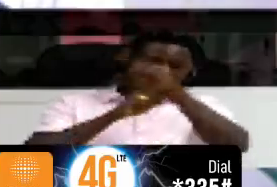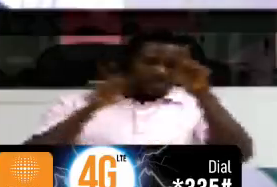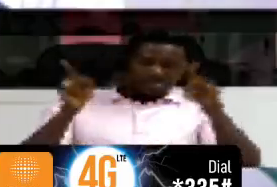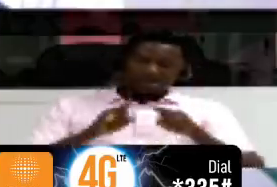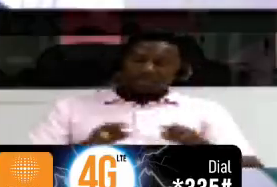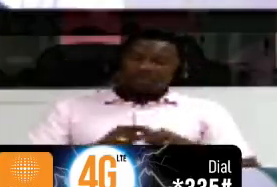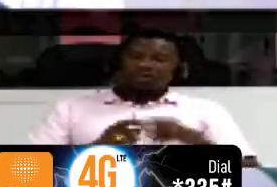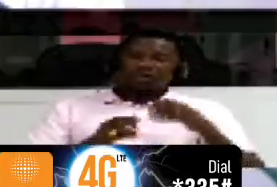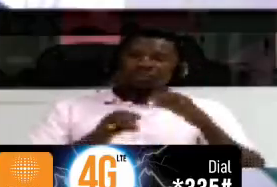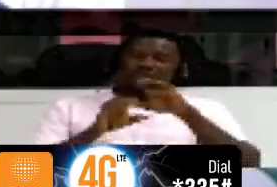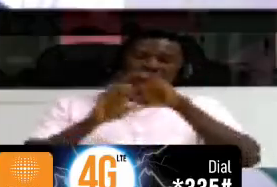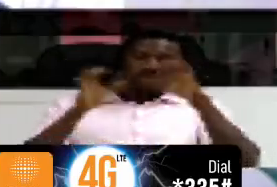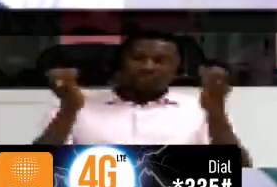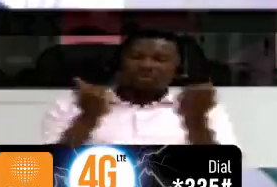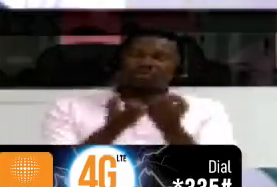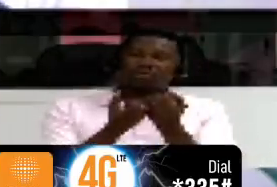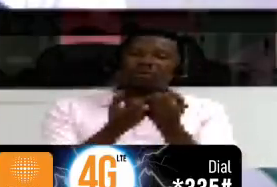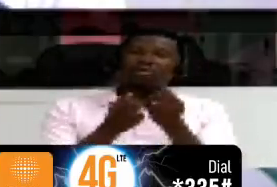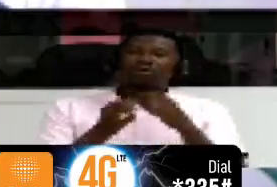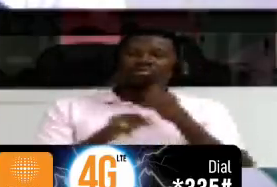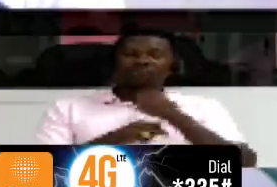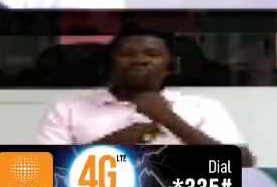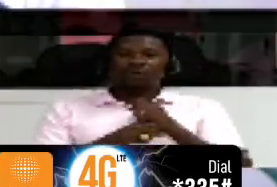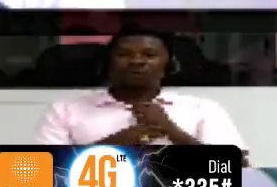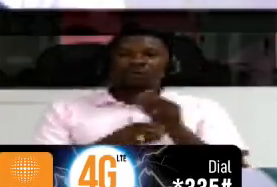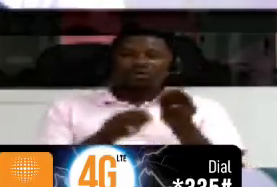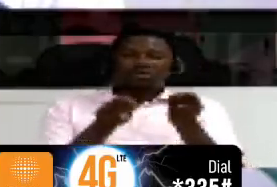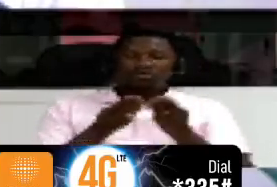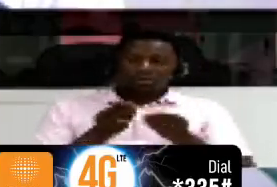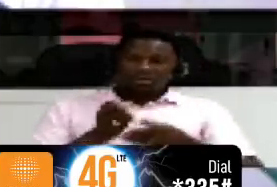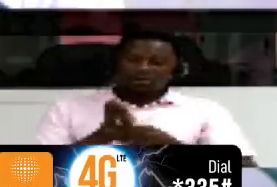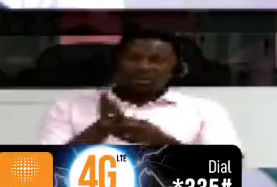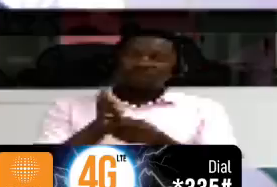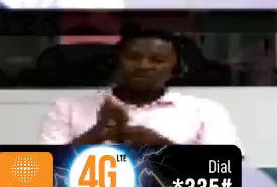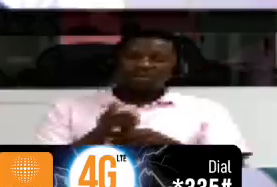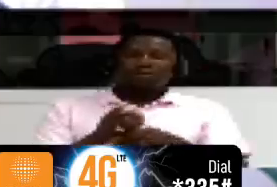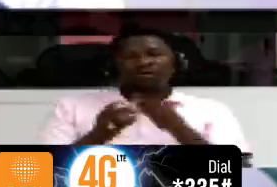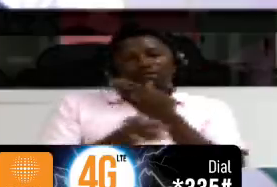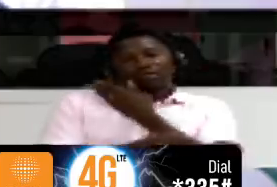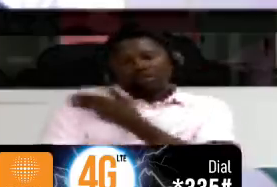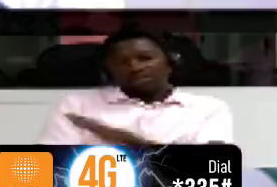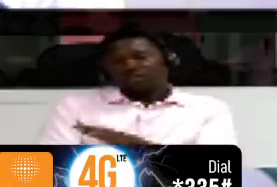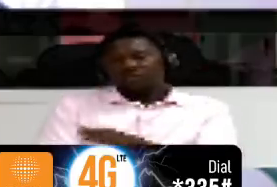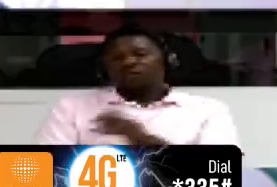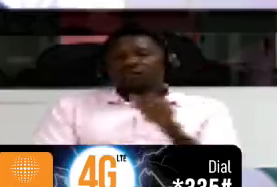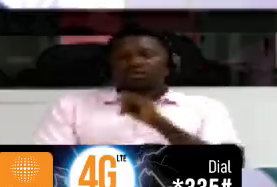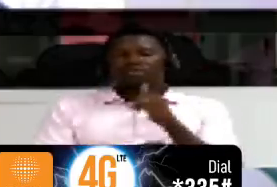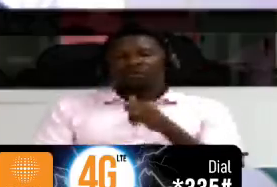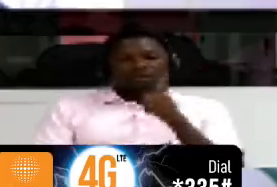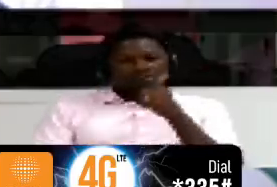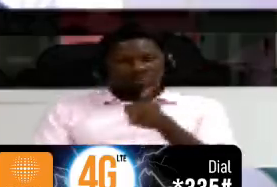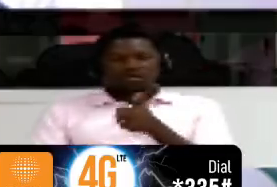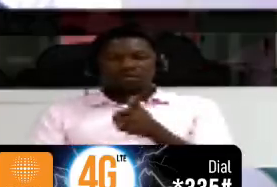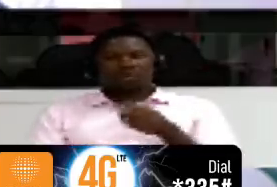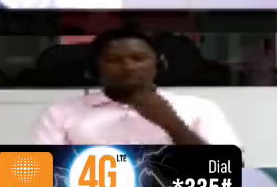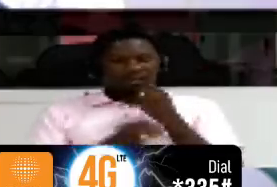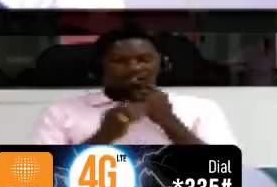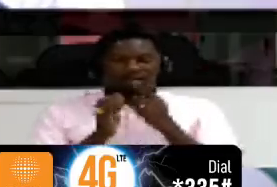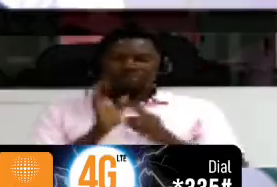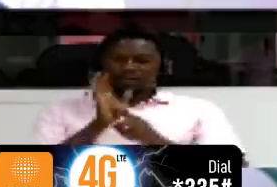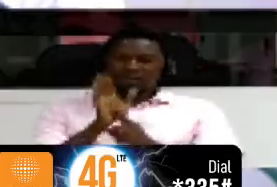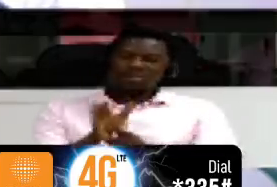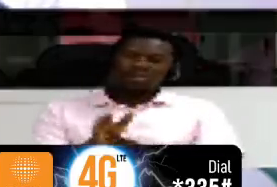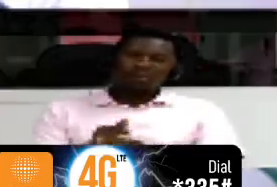to make sure that student leaders are being released which was obviously great. Like I said,